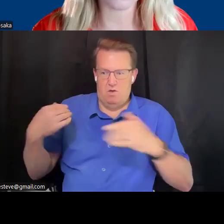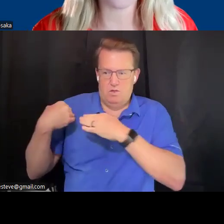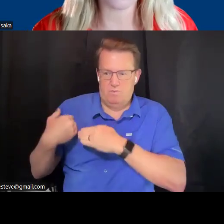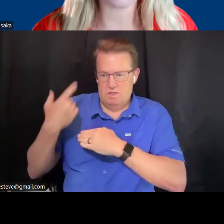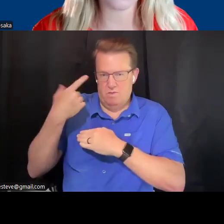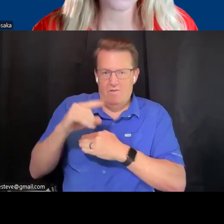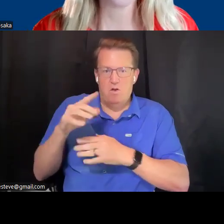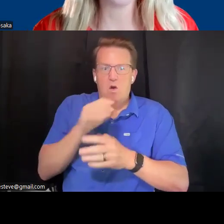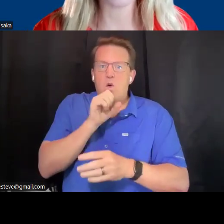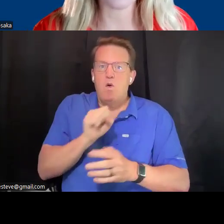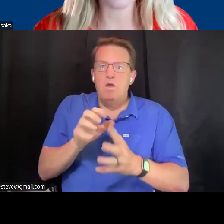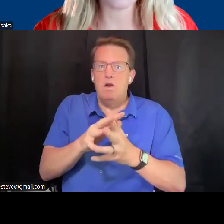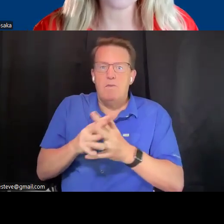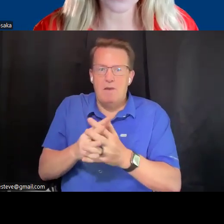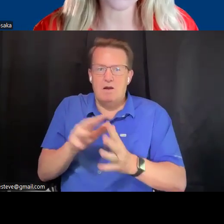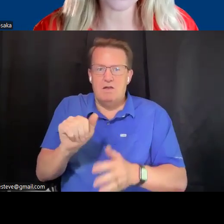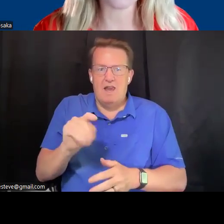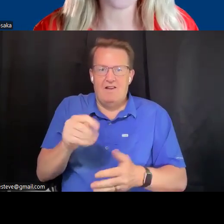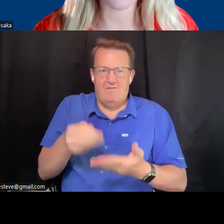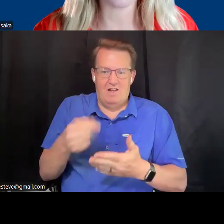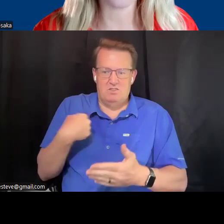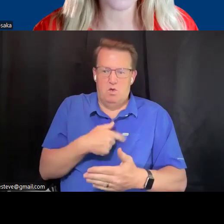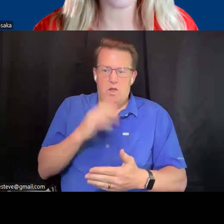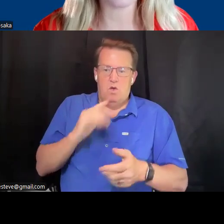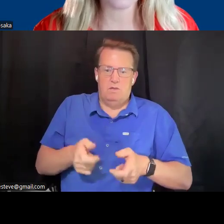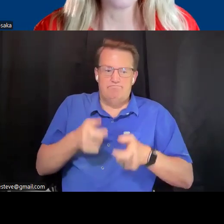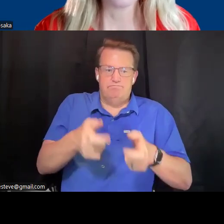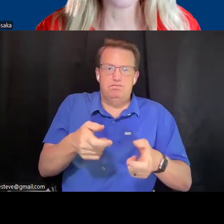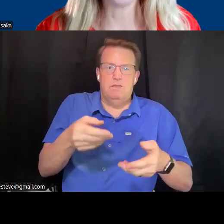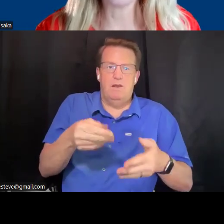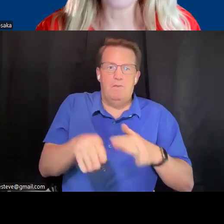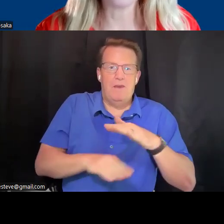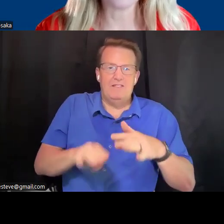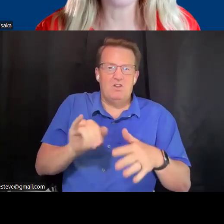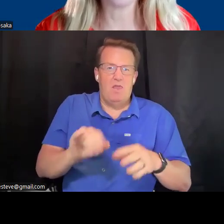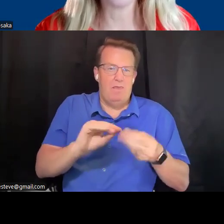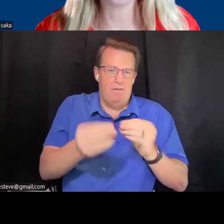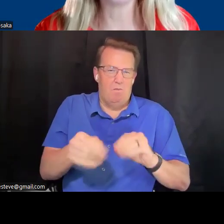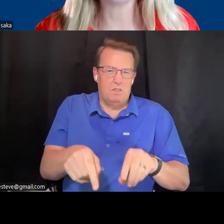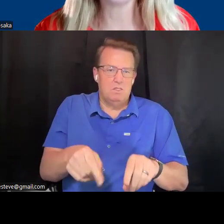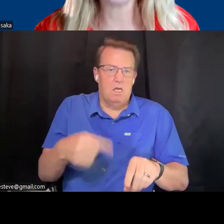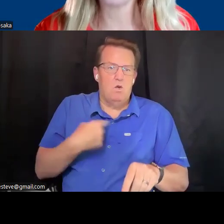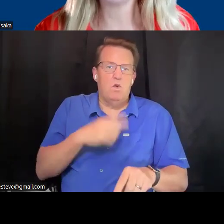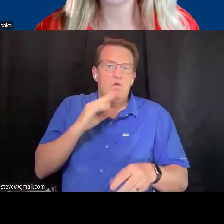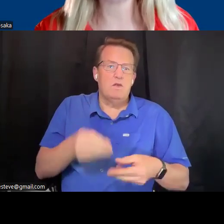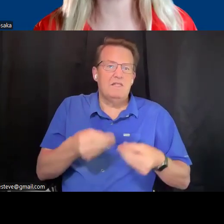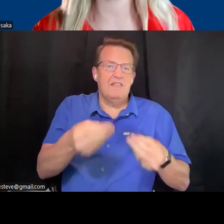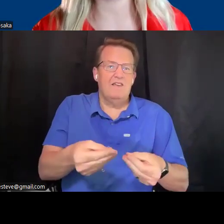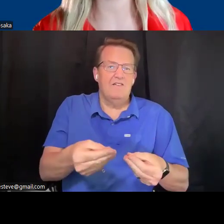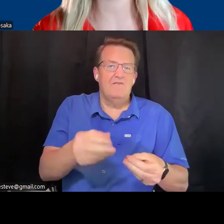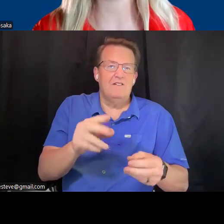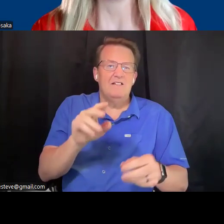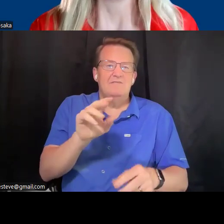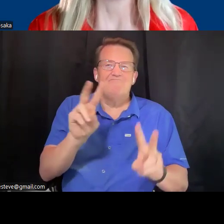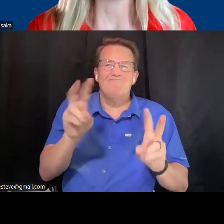Act funds. We would allocate the match based on the factors and weights, and we would allocate something called surplus